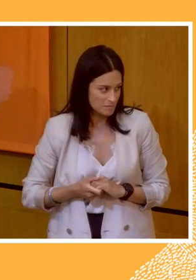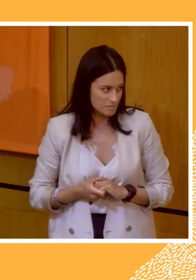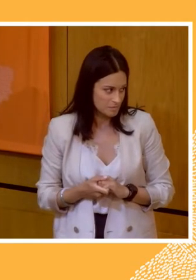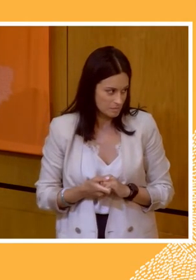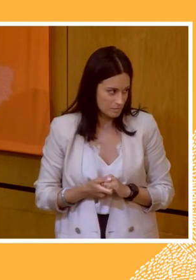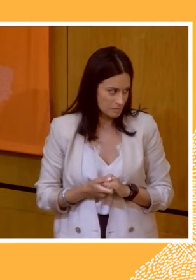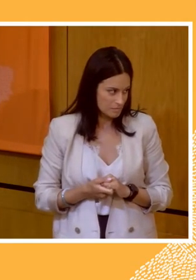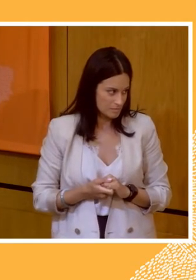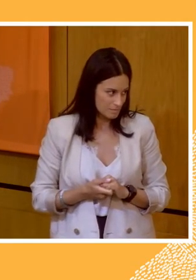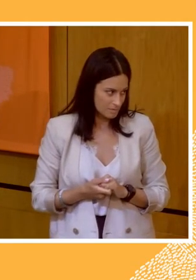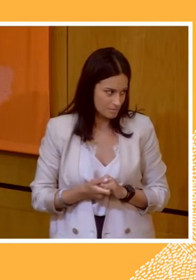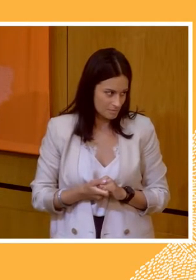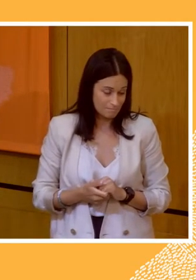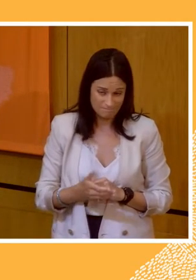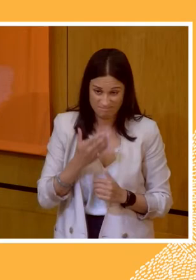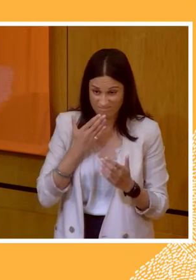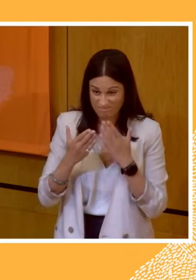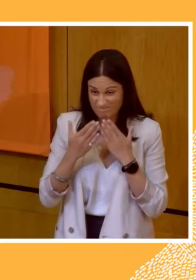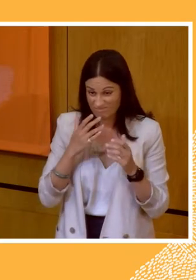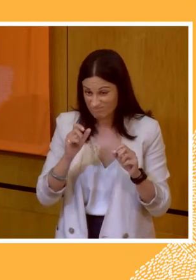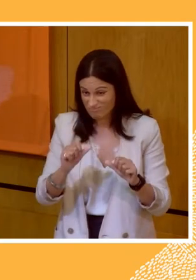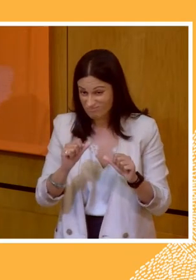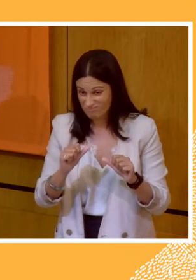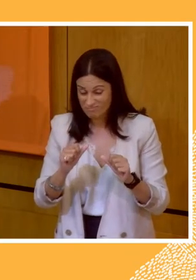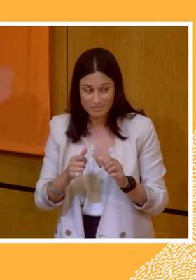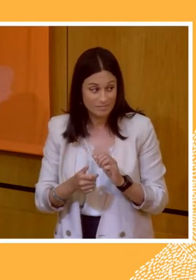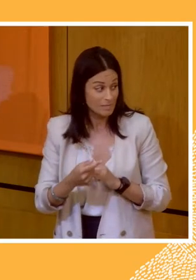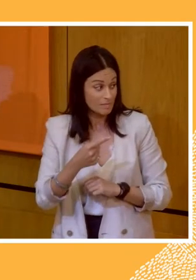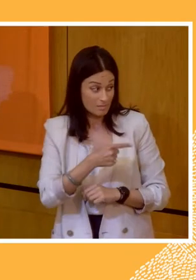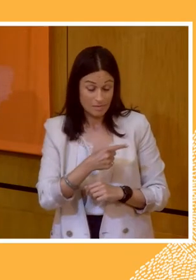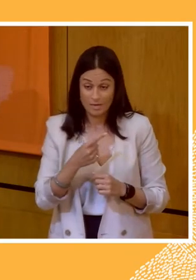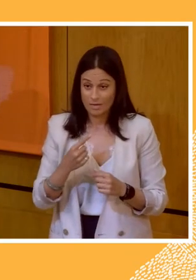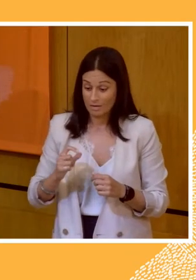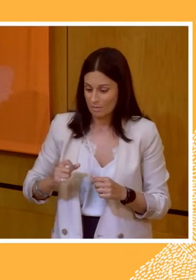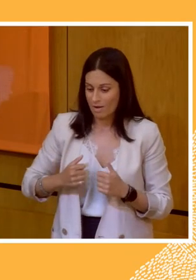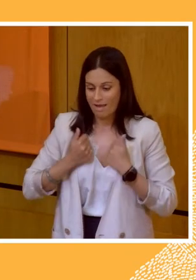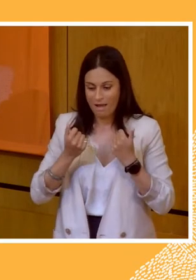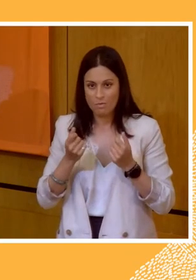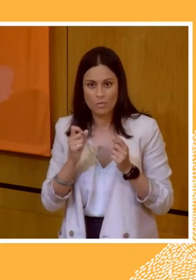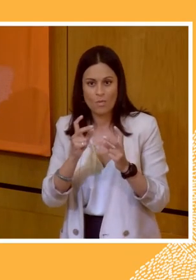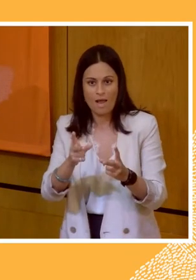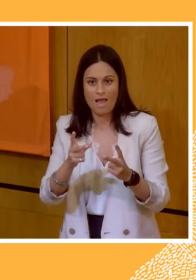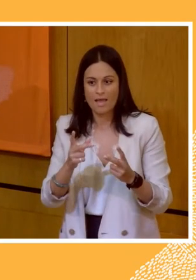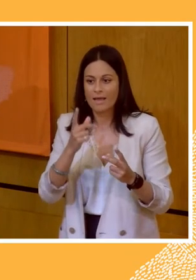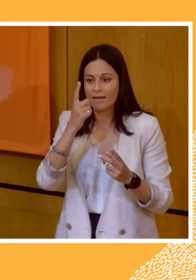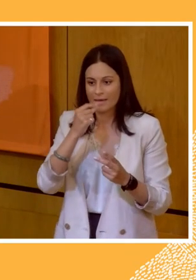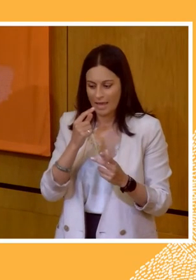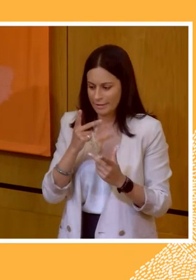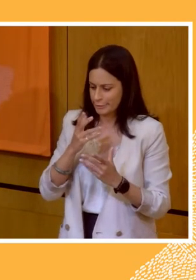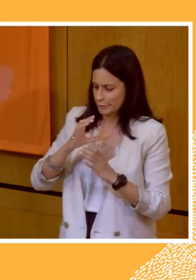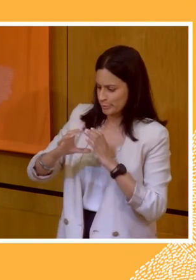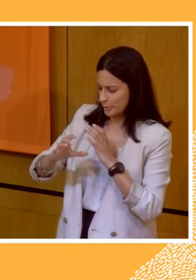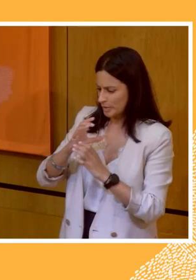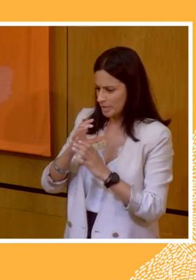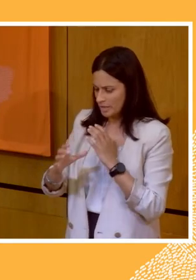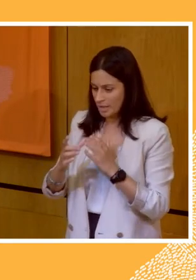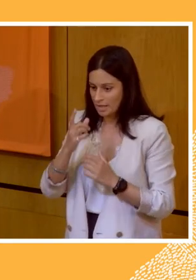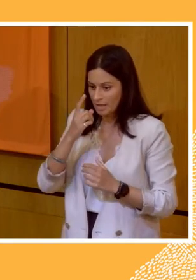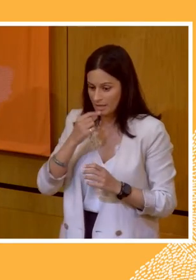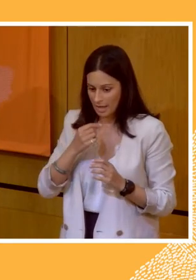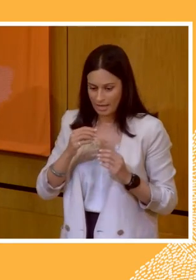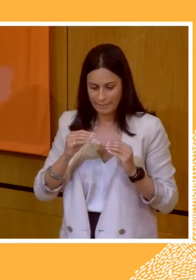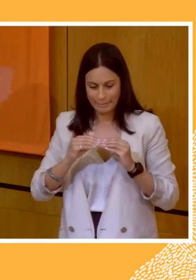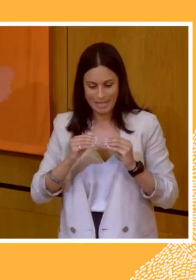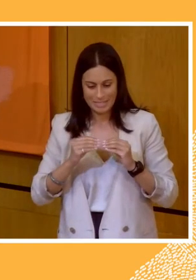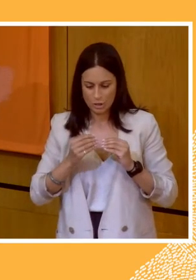Yeah, thank you very much. As one of the ways we could communicate or we can pass the